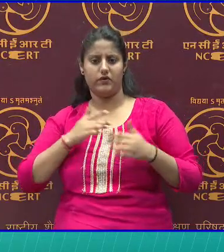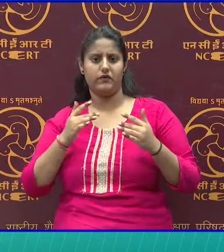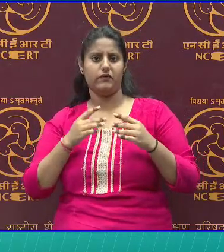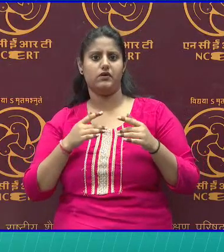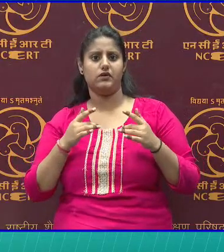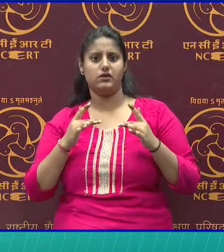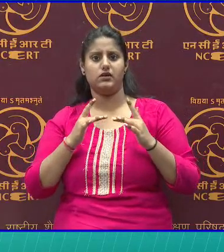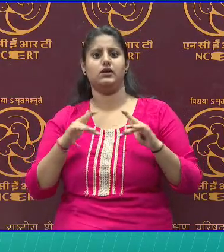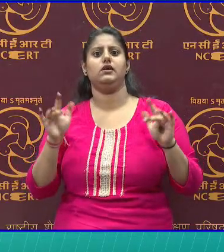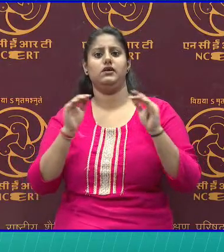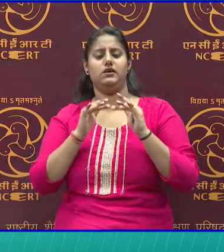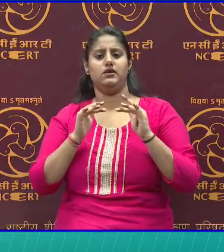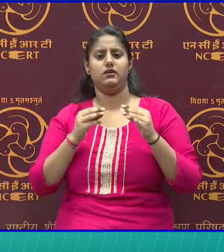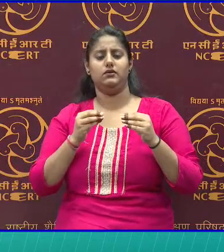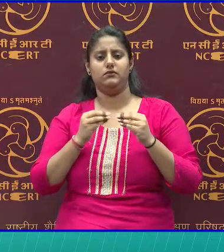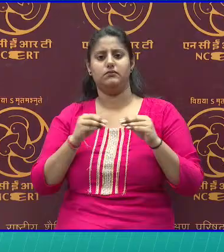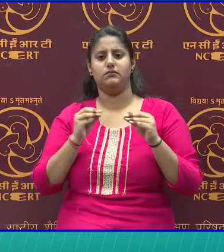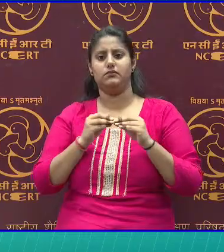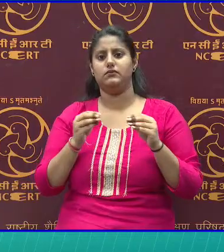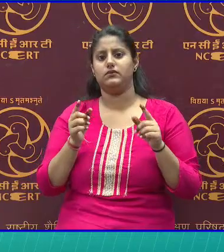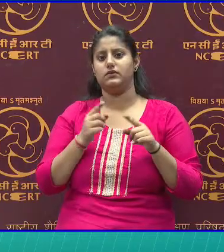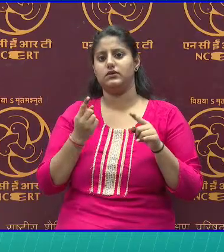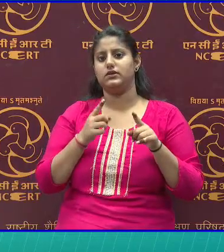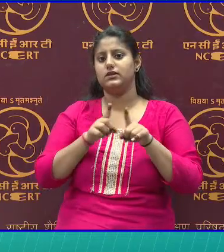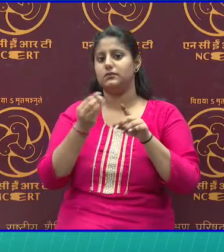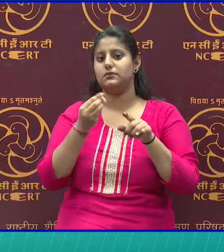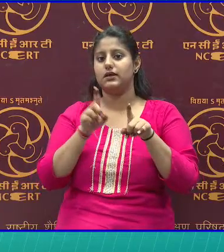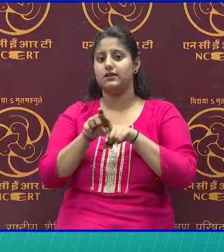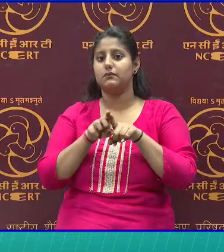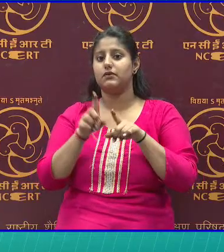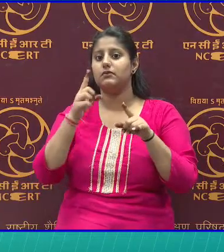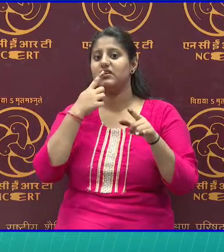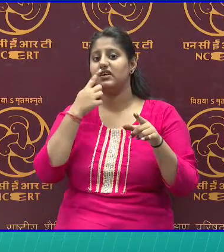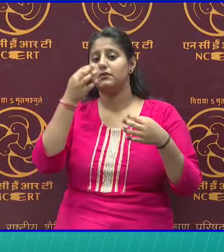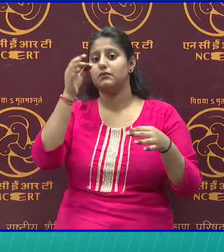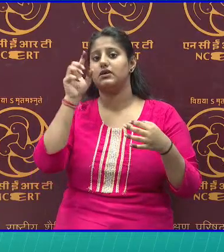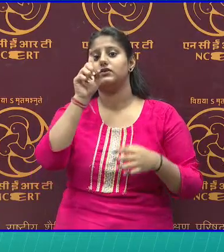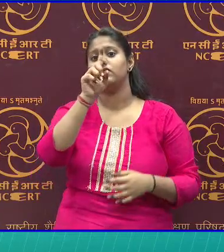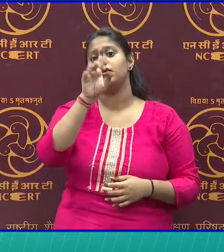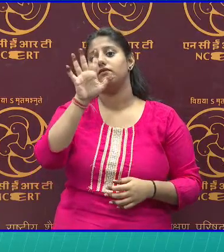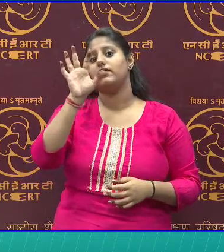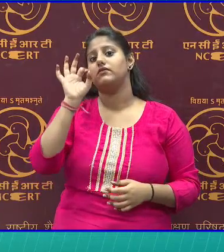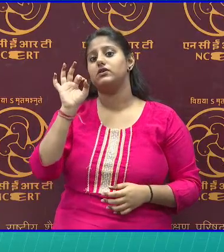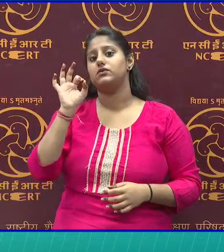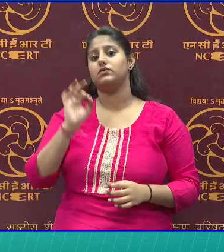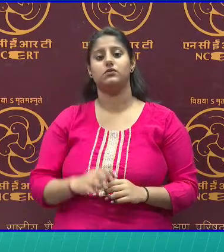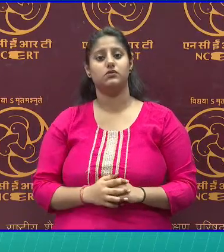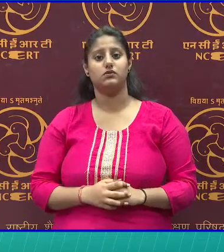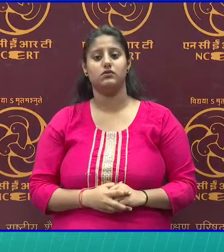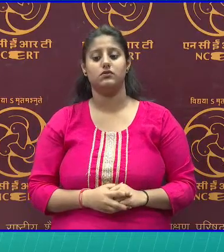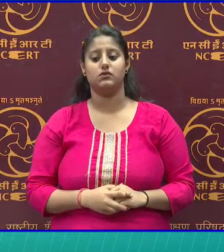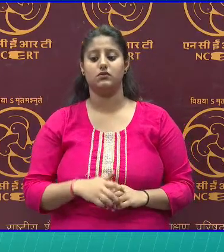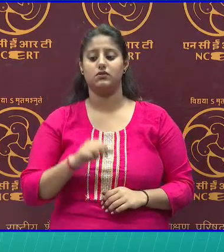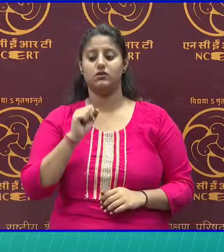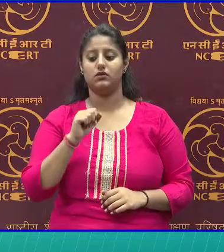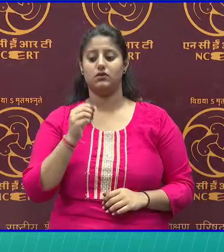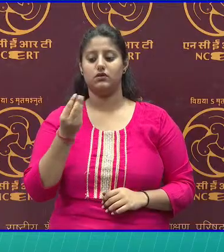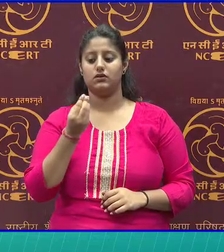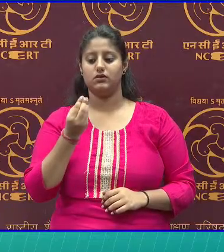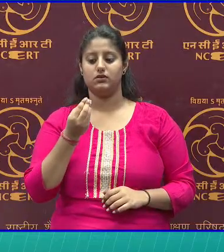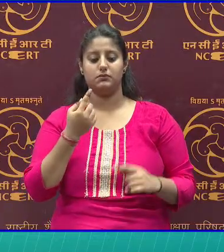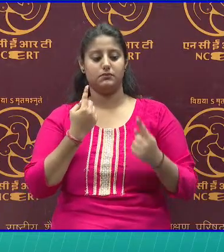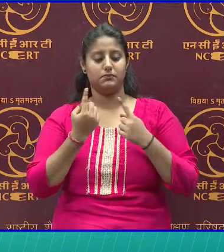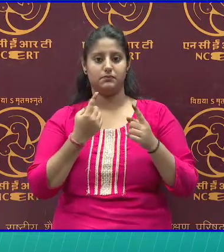to fill. For example, on page 150, if you could show, just the unit that we talked about